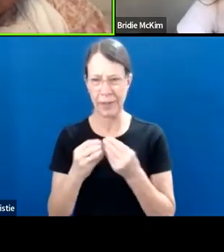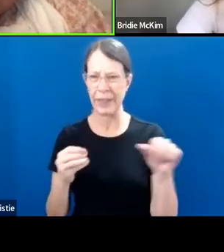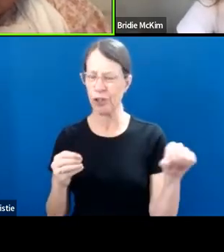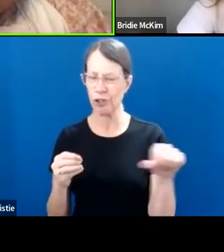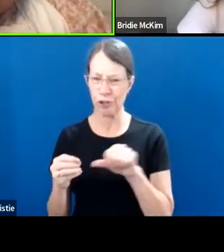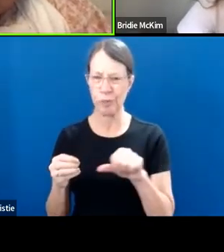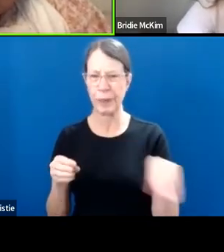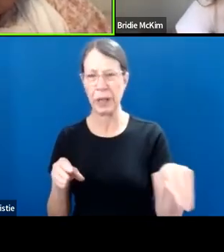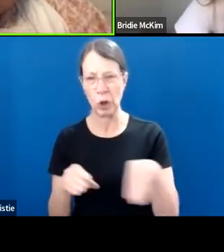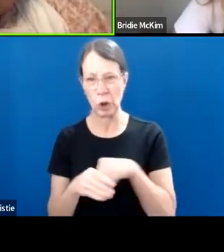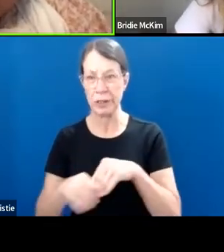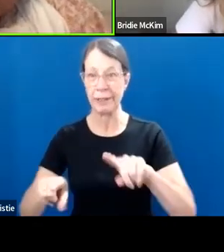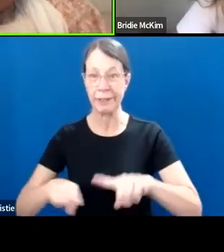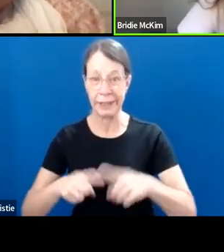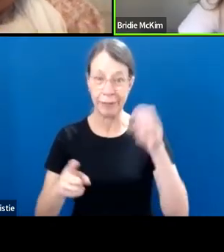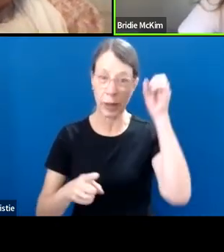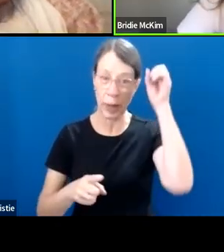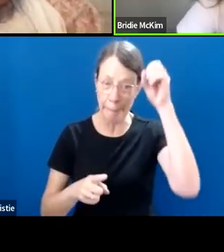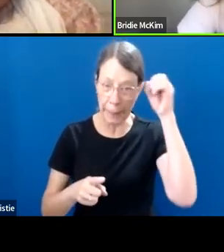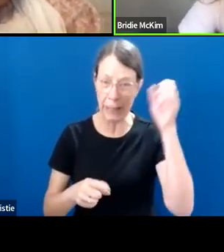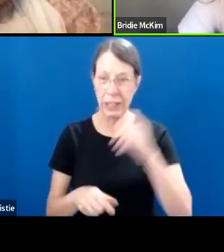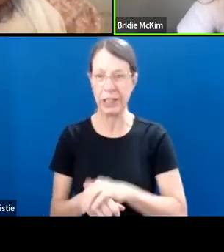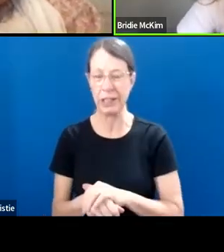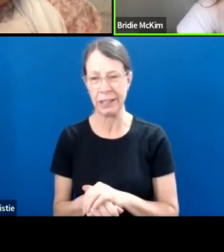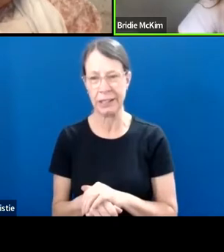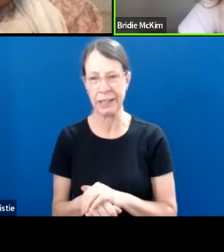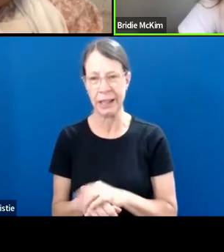to differing opinions and being empathetic and